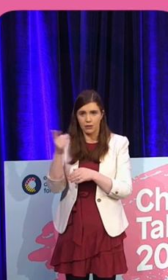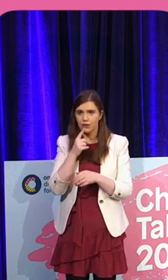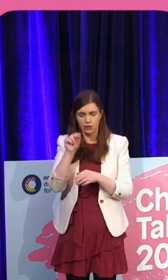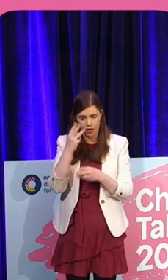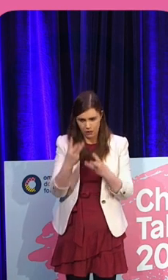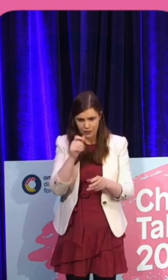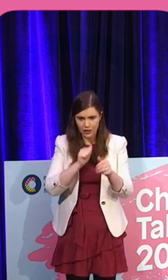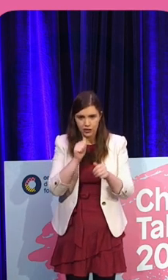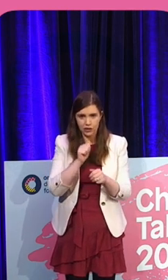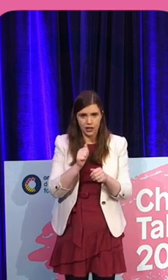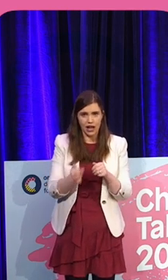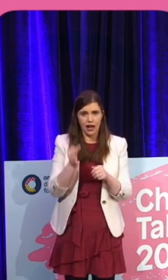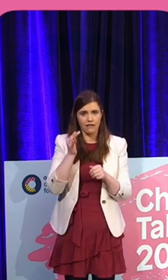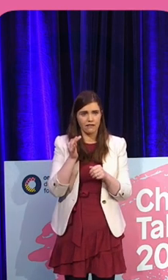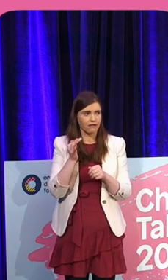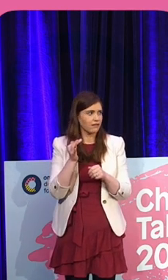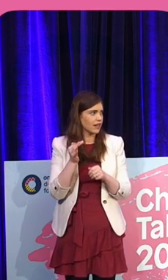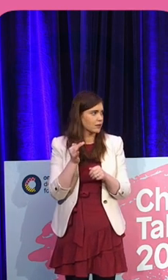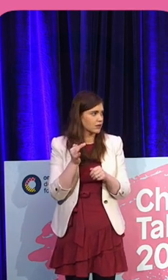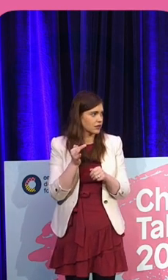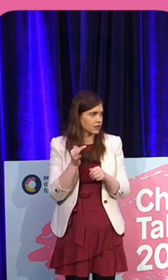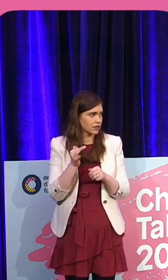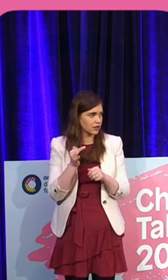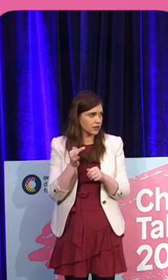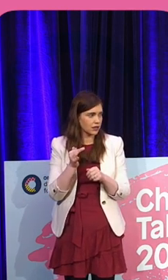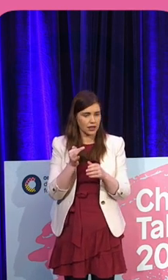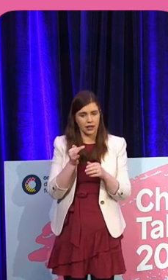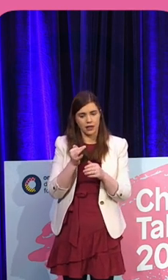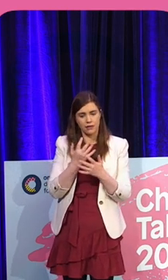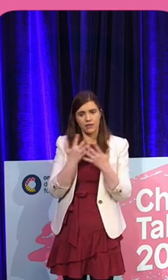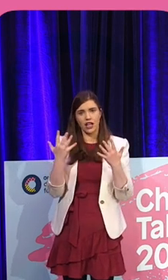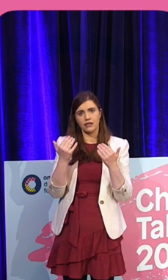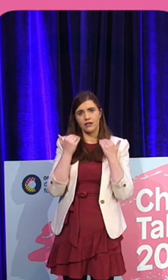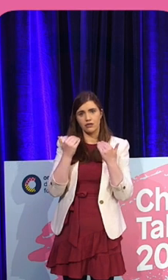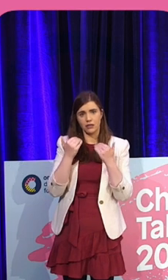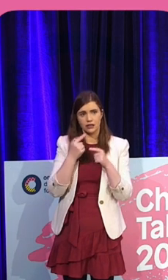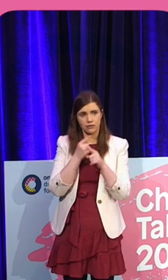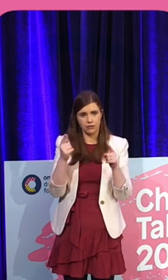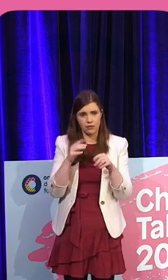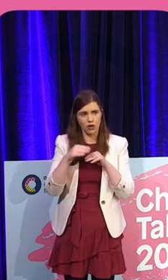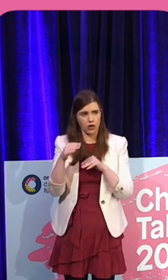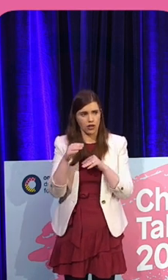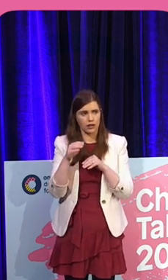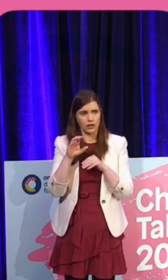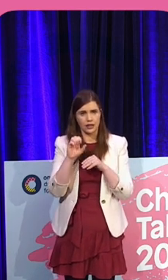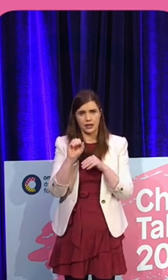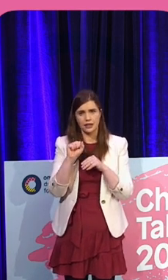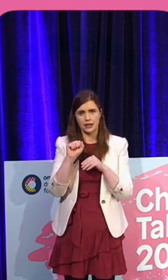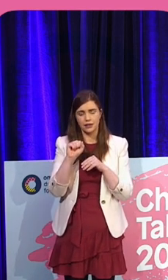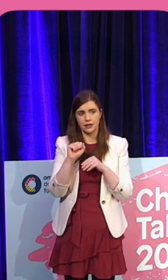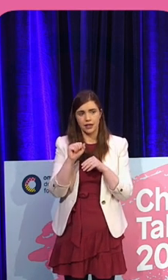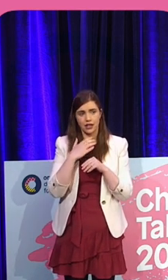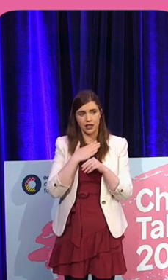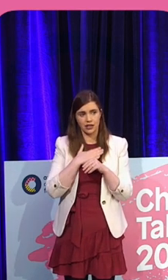I found that masks worsened the climate emergency through the use of more single-use plastics. I only